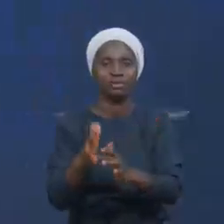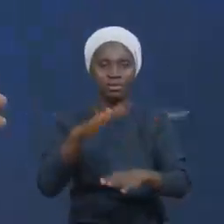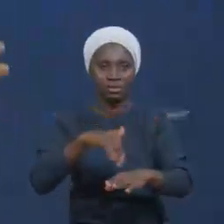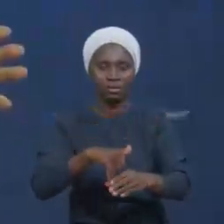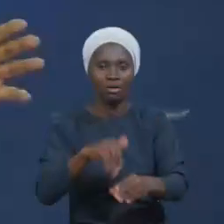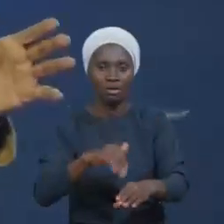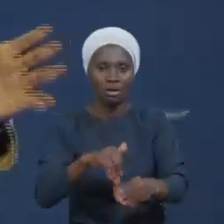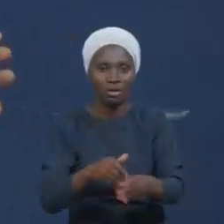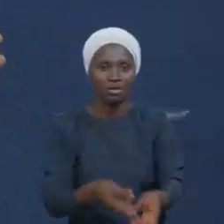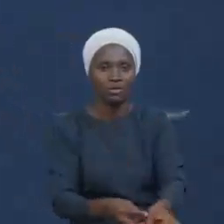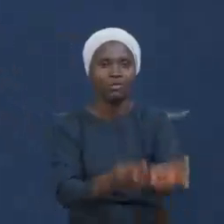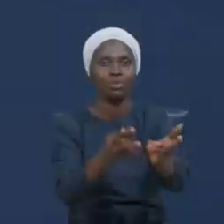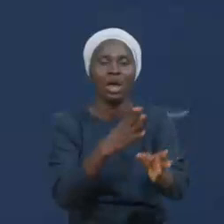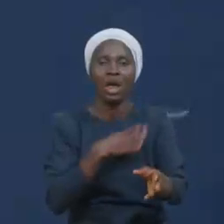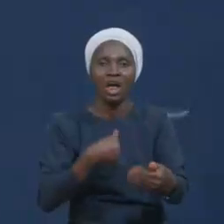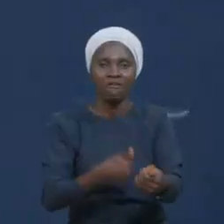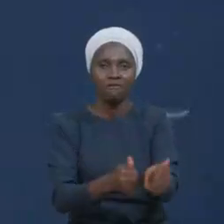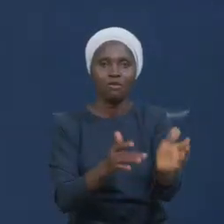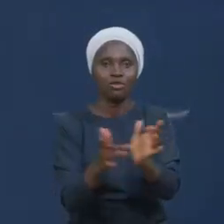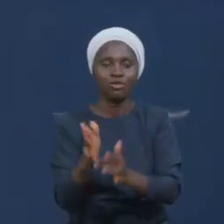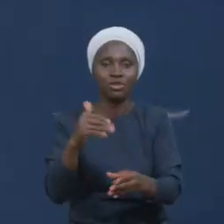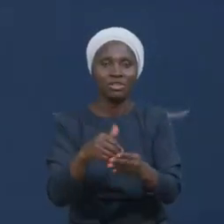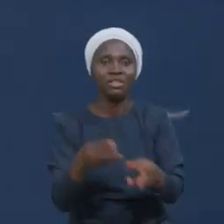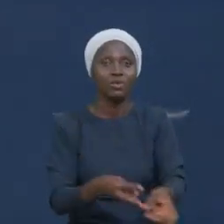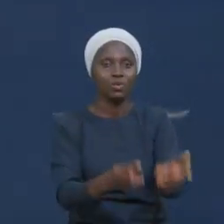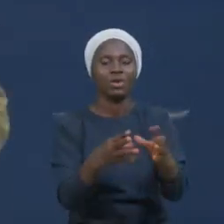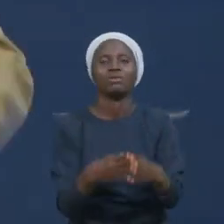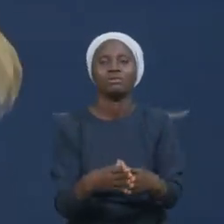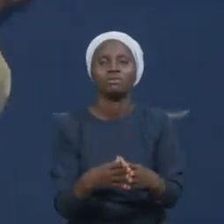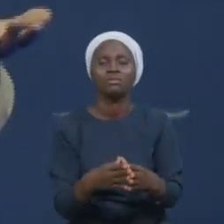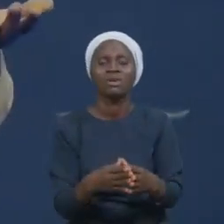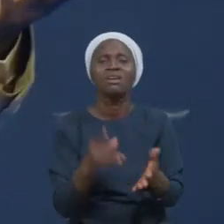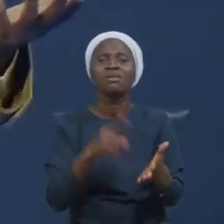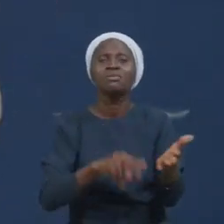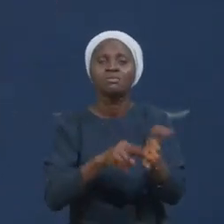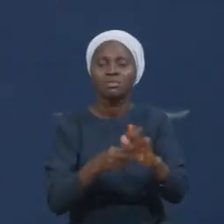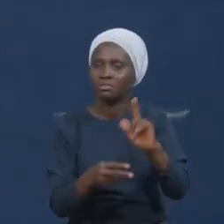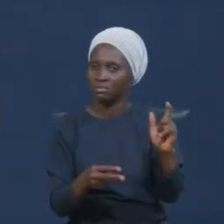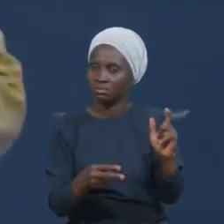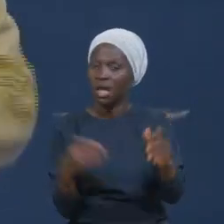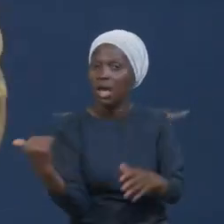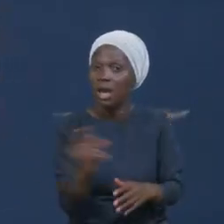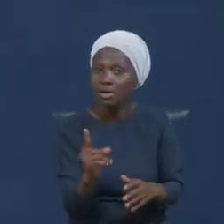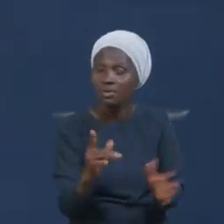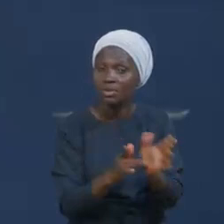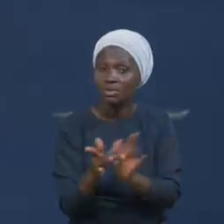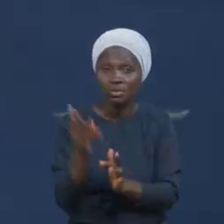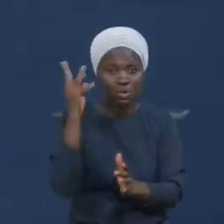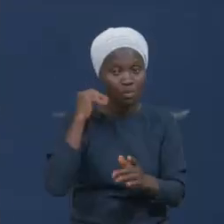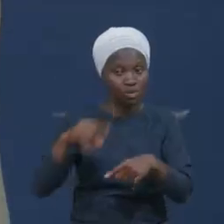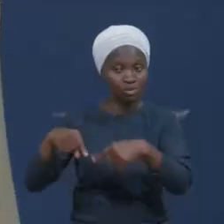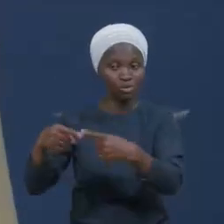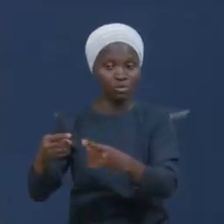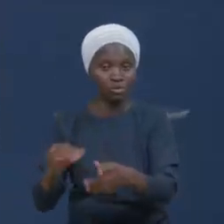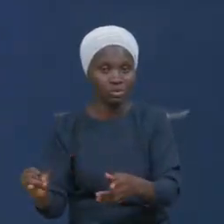And follow Jesus in the way. What does that mean? Anywhere Jesus was going, he